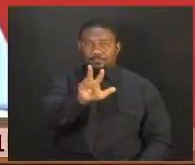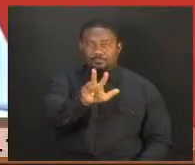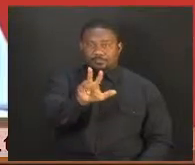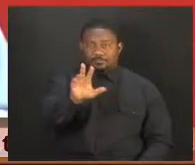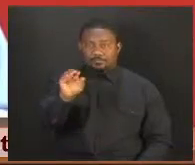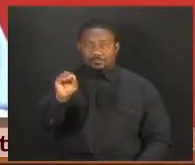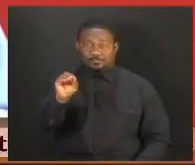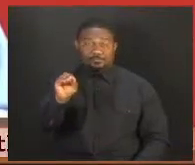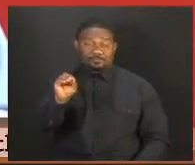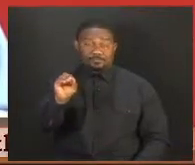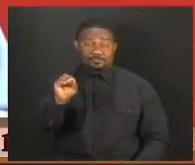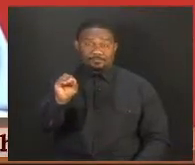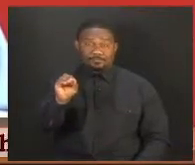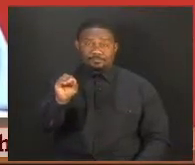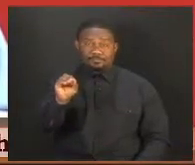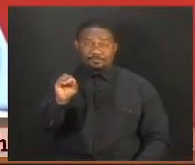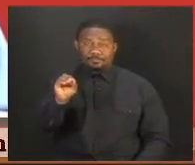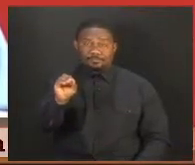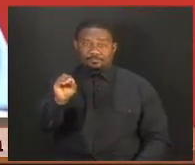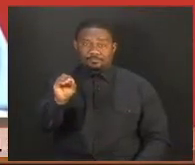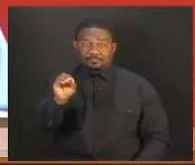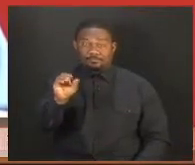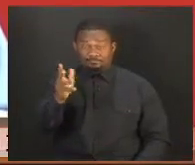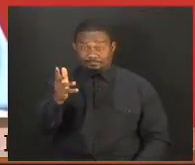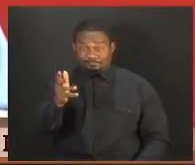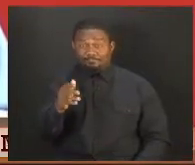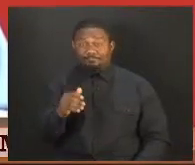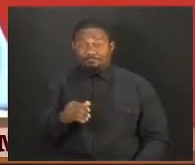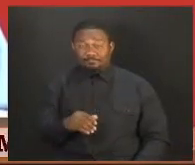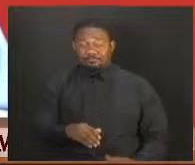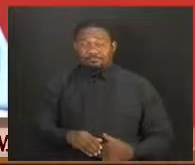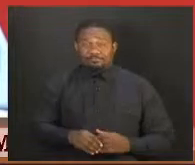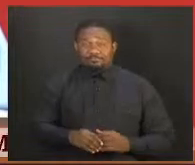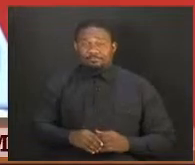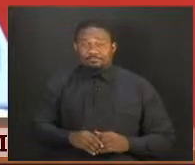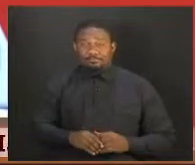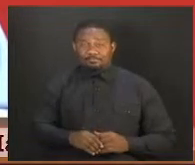30, up to the end